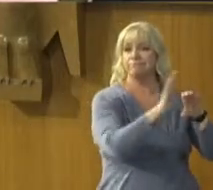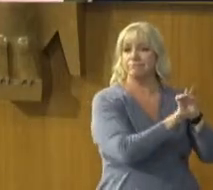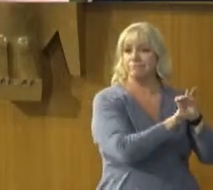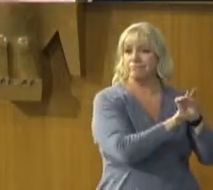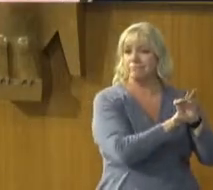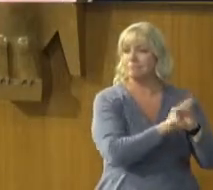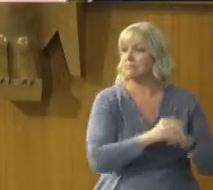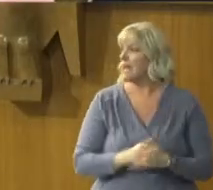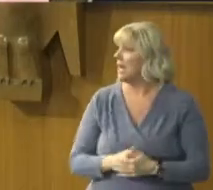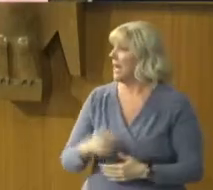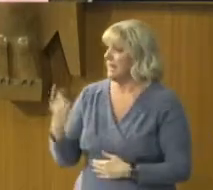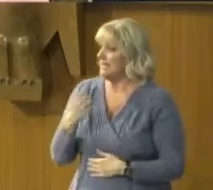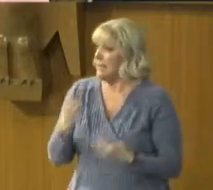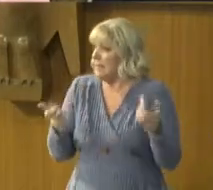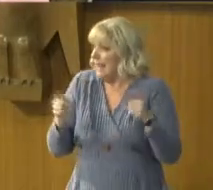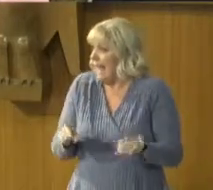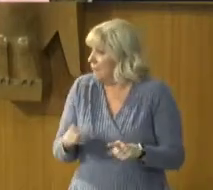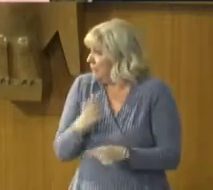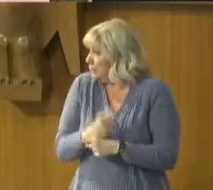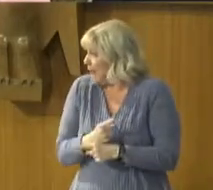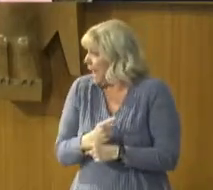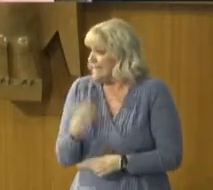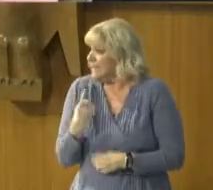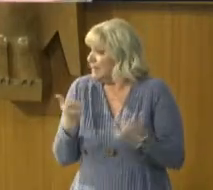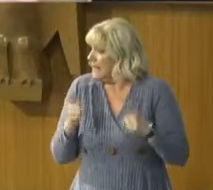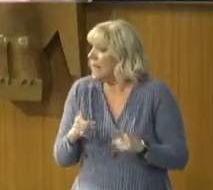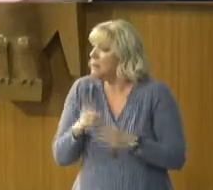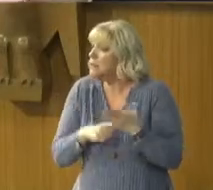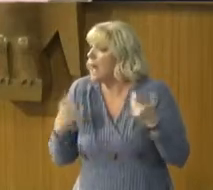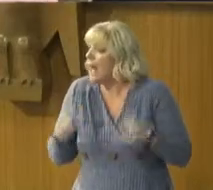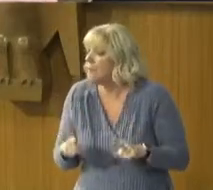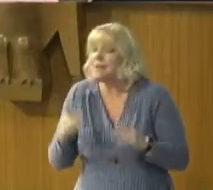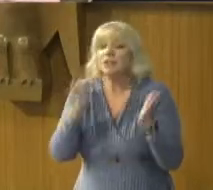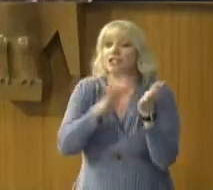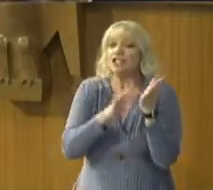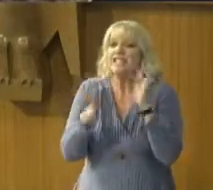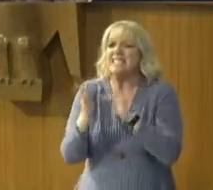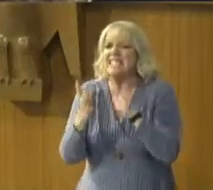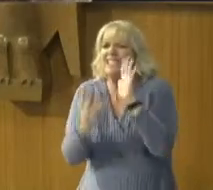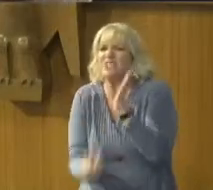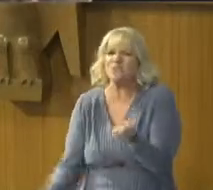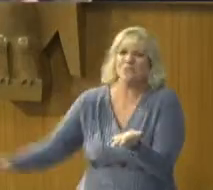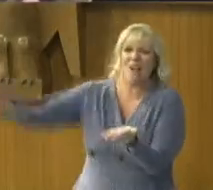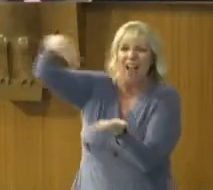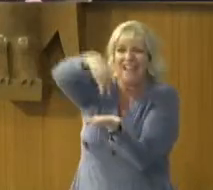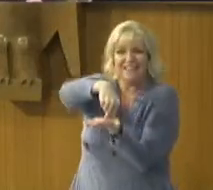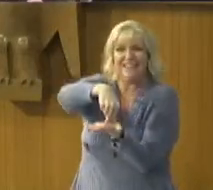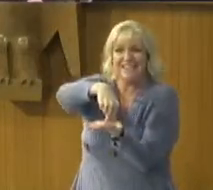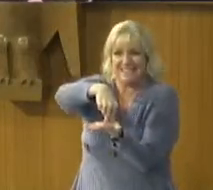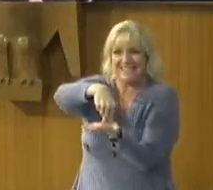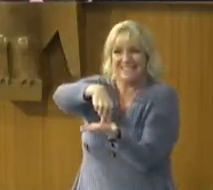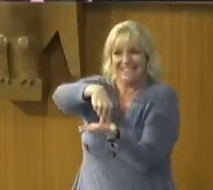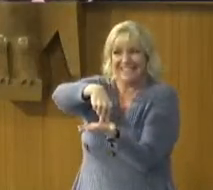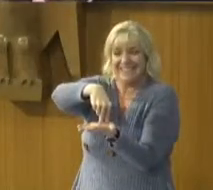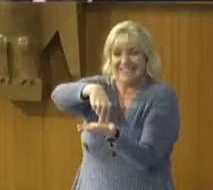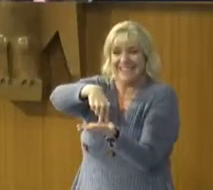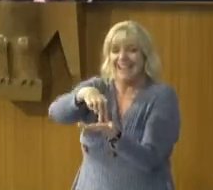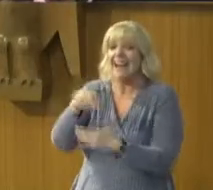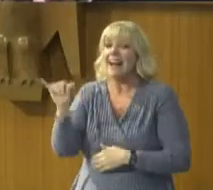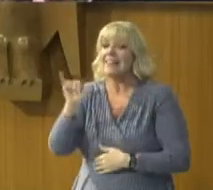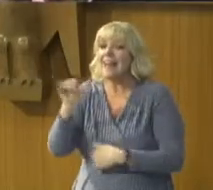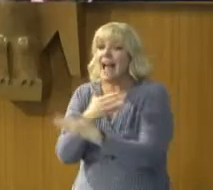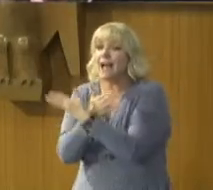and something happens, doesn't it? Doesn't it? And what happens? Jesus rises. And like a